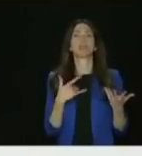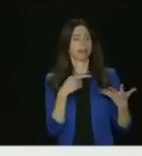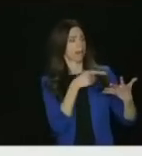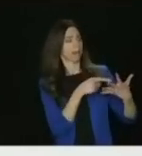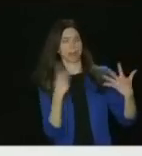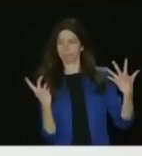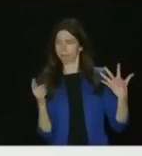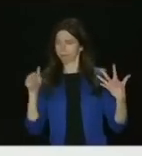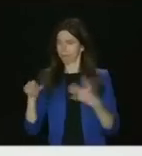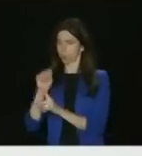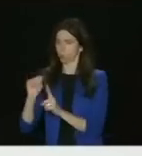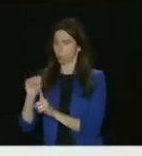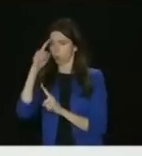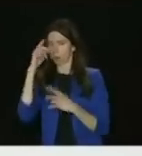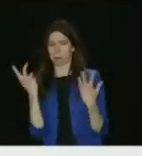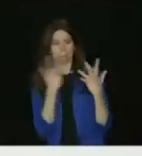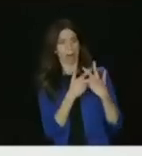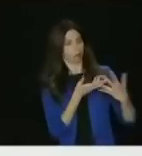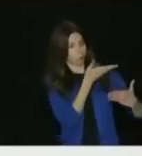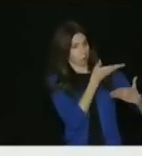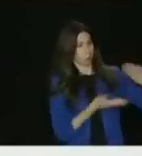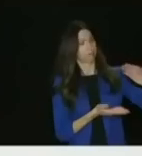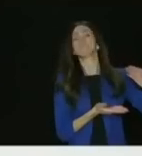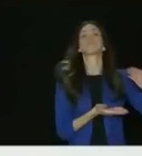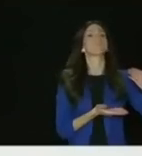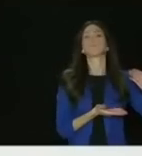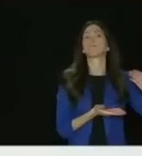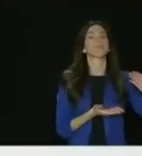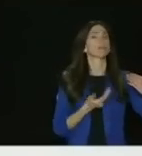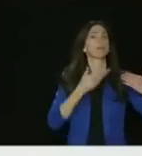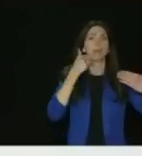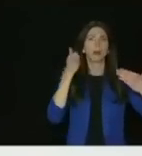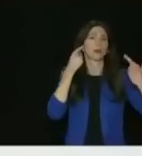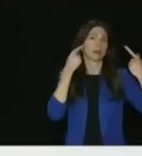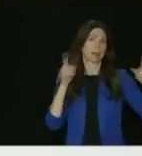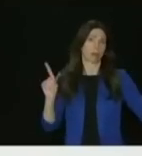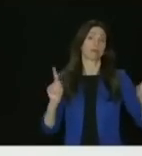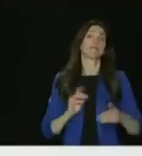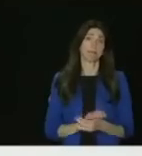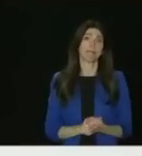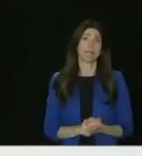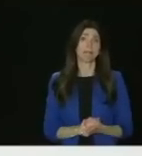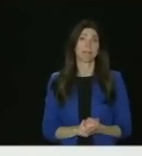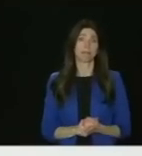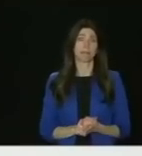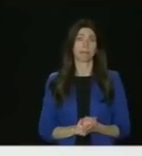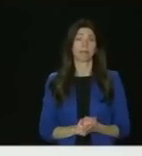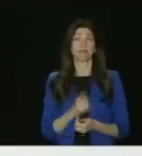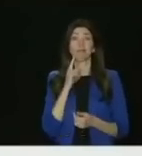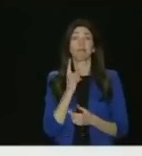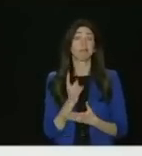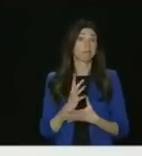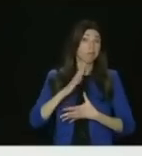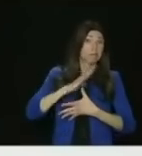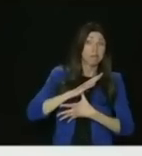tools to those who maintain order in our country, to protect all